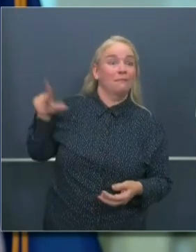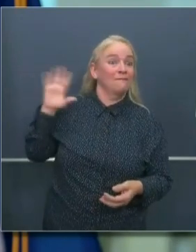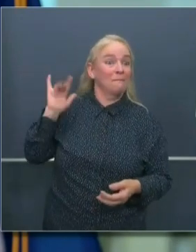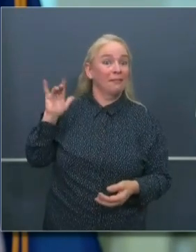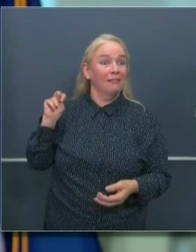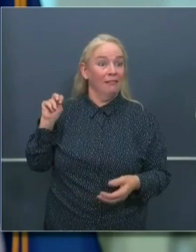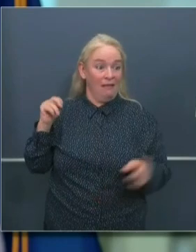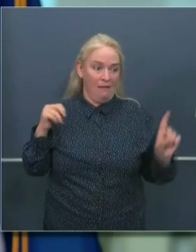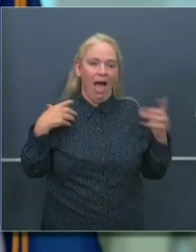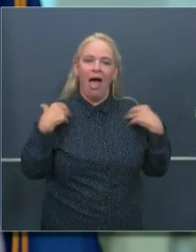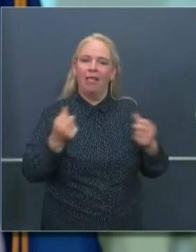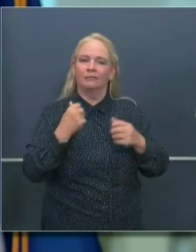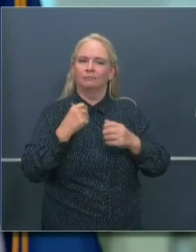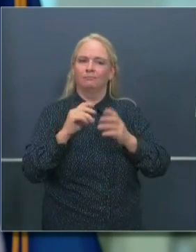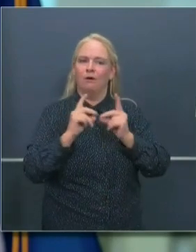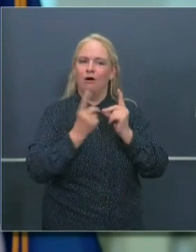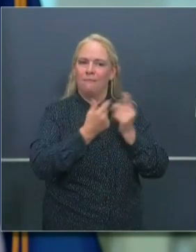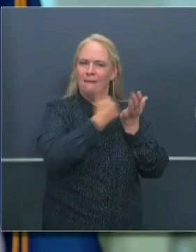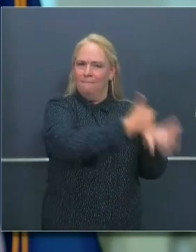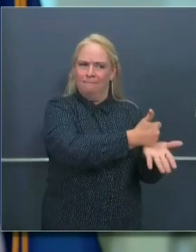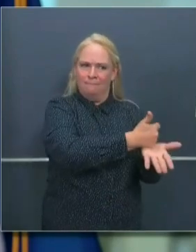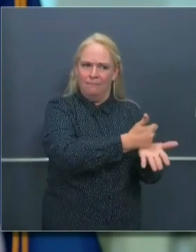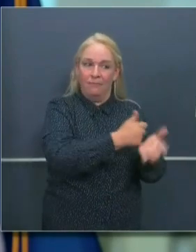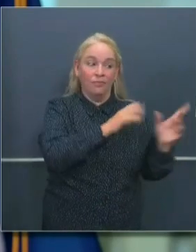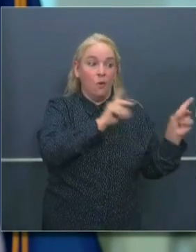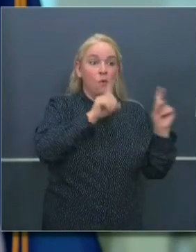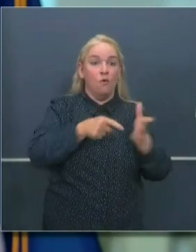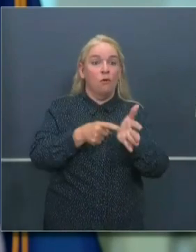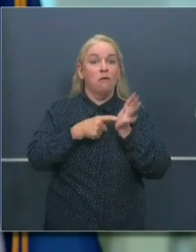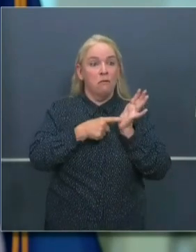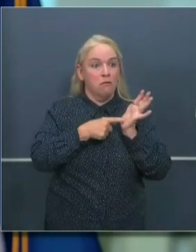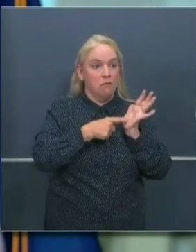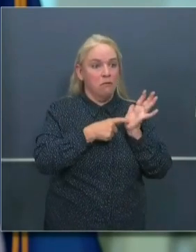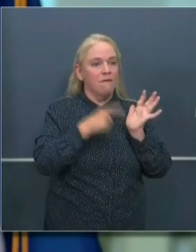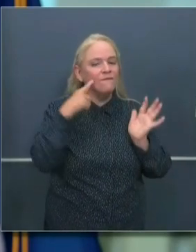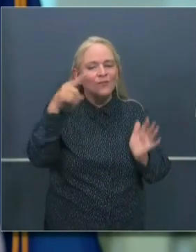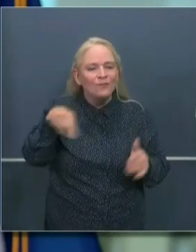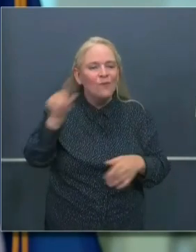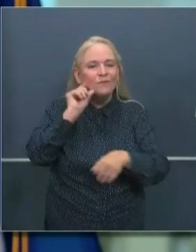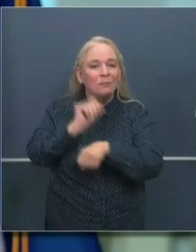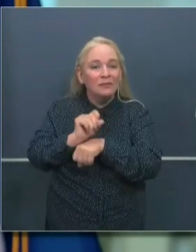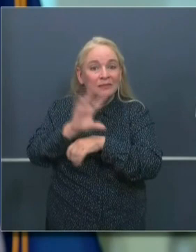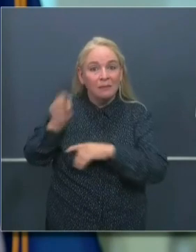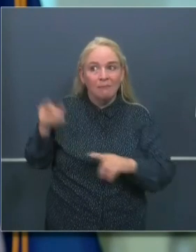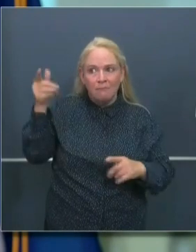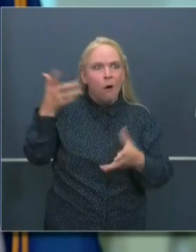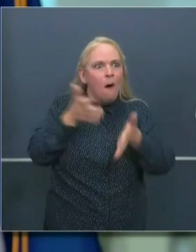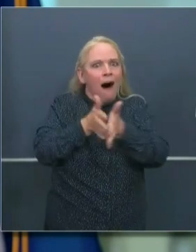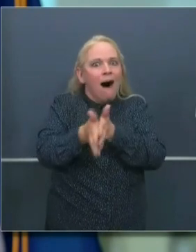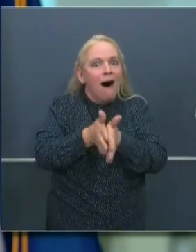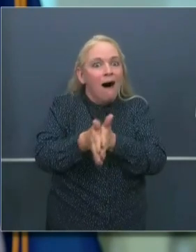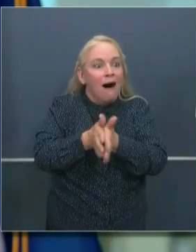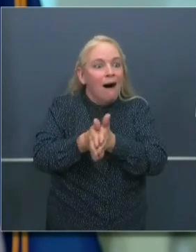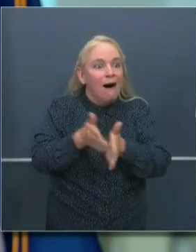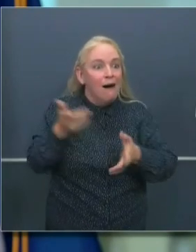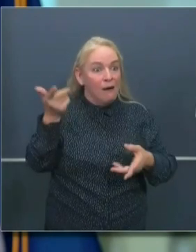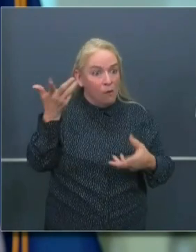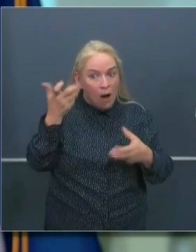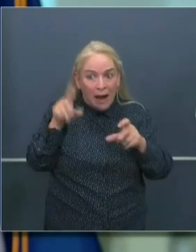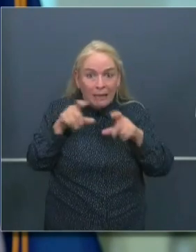mandates transcends, again, just the business sector. And that includes masks. It includes a